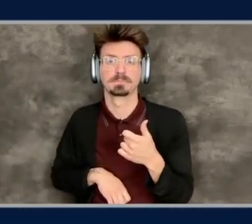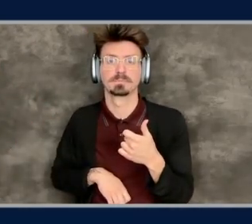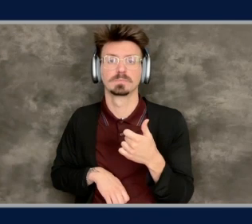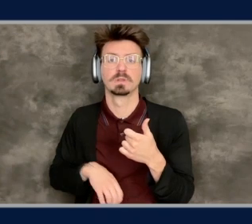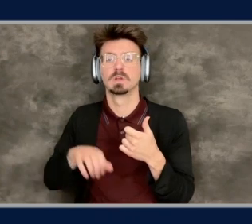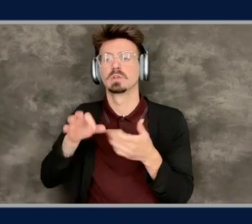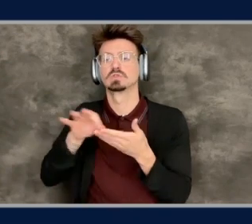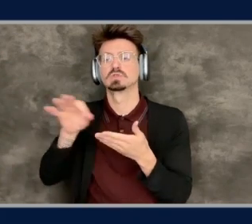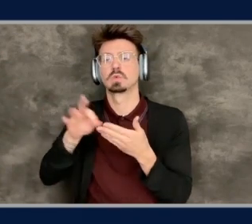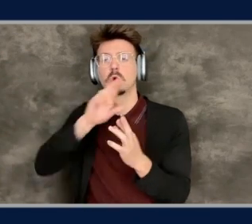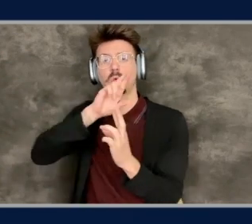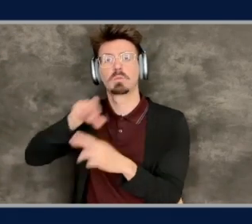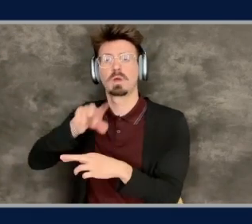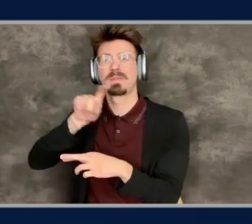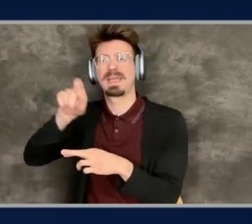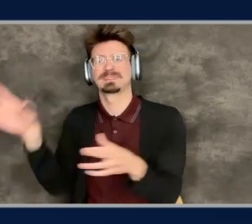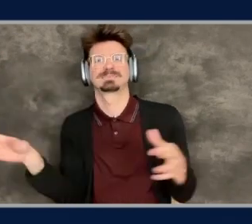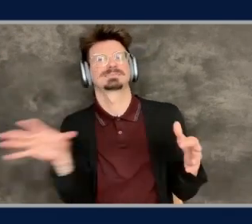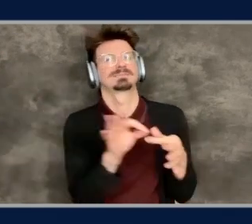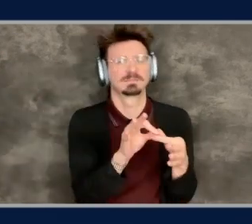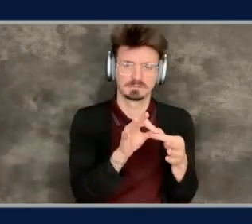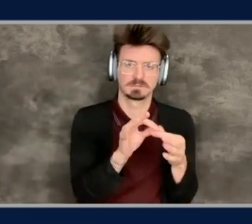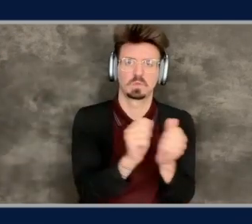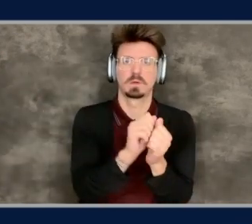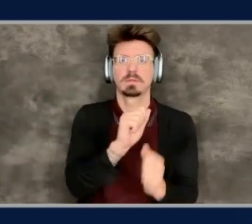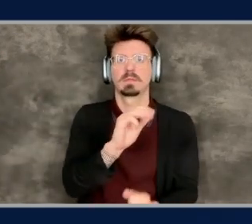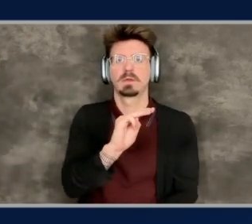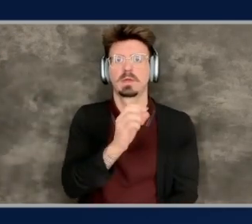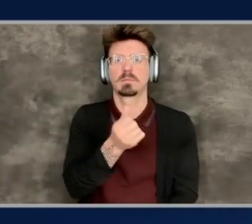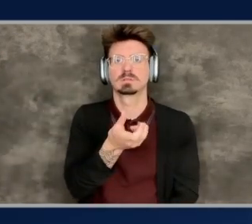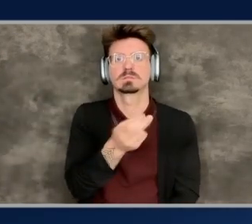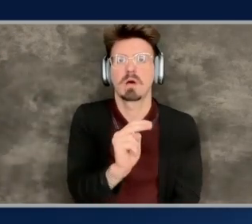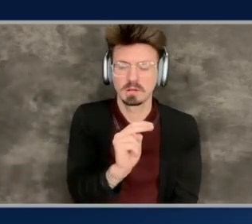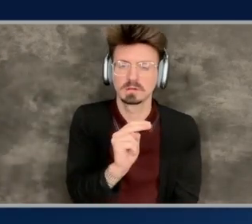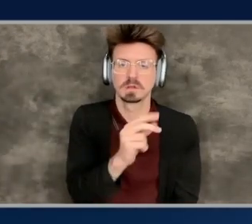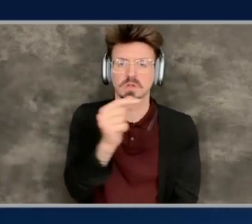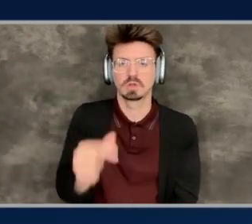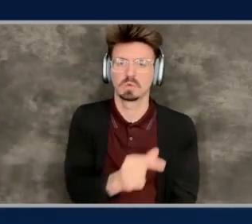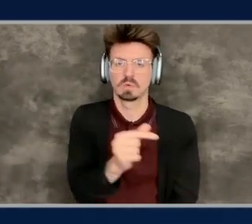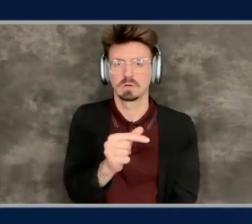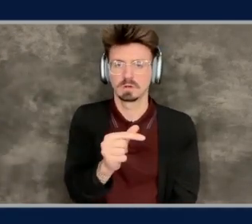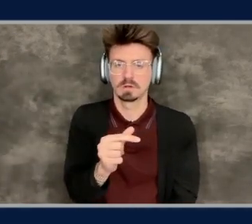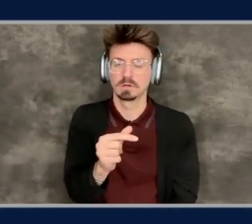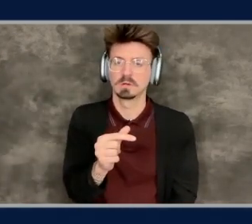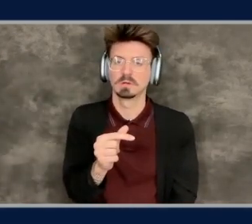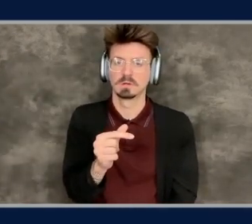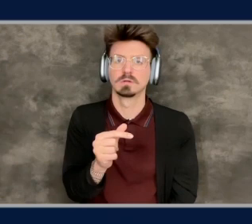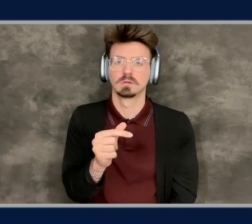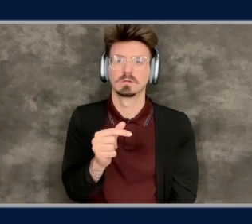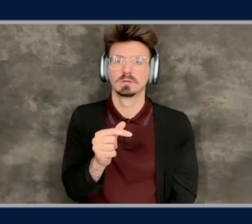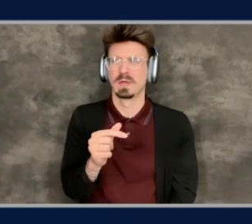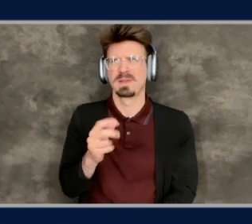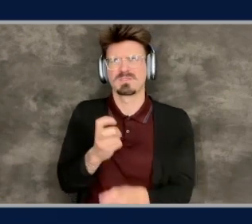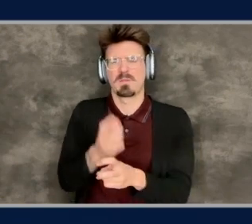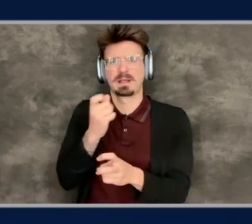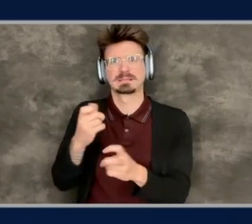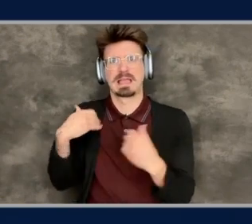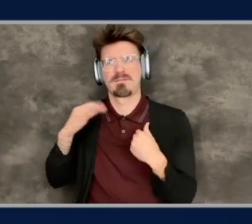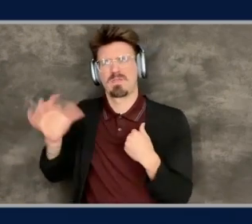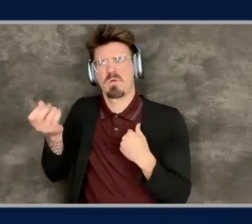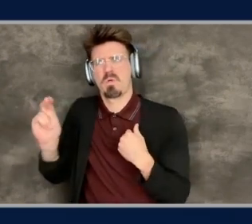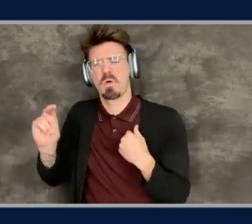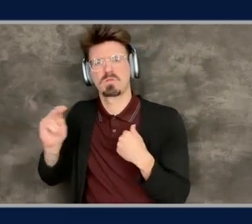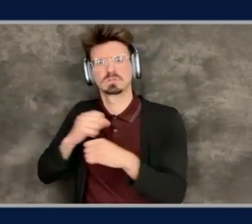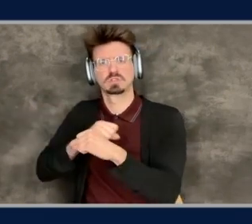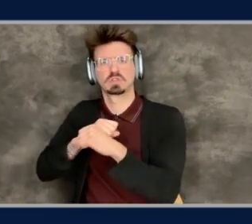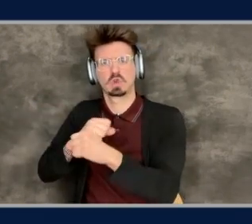Amazon Q. Okay. And this is a big step for large enterprises because they have their own security control, so you need to make sure the admin reviews